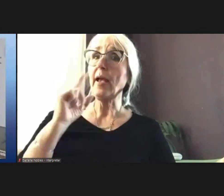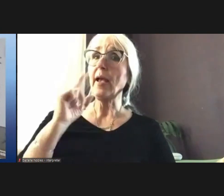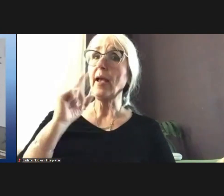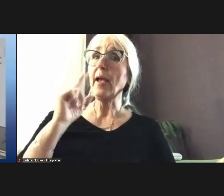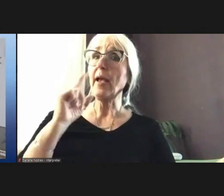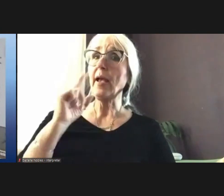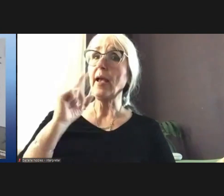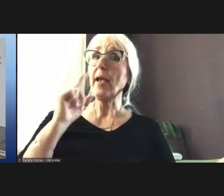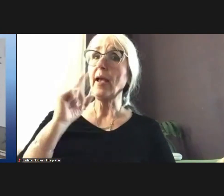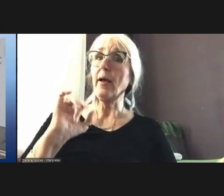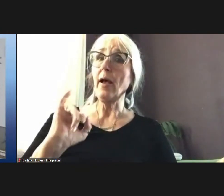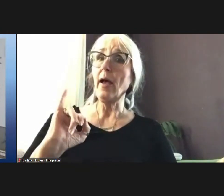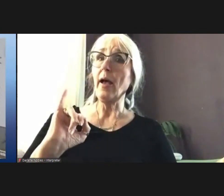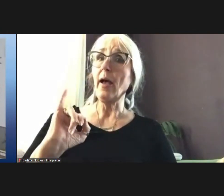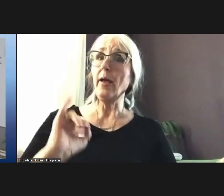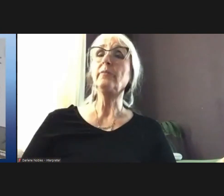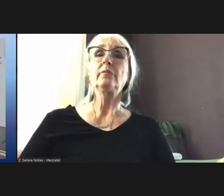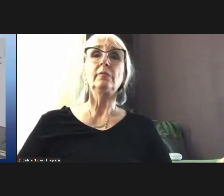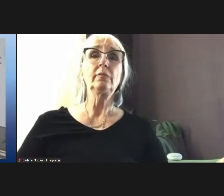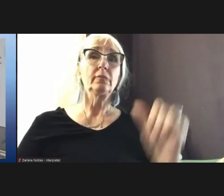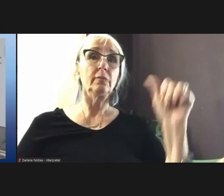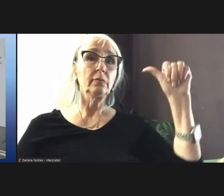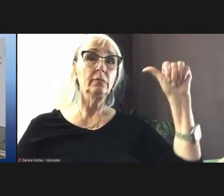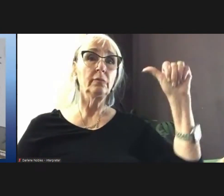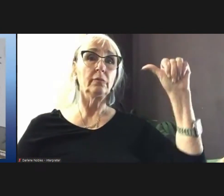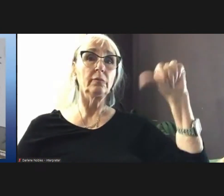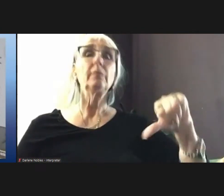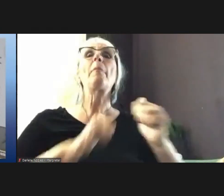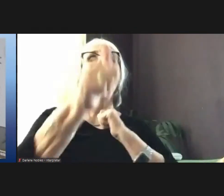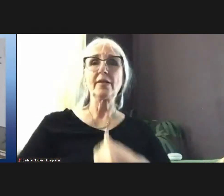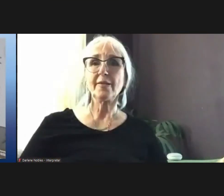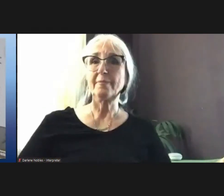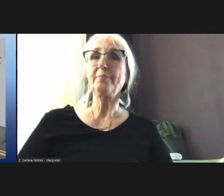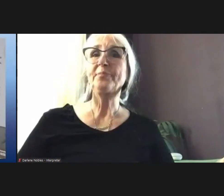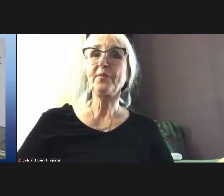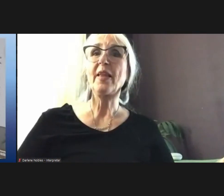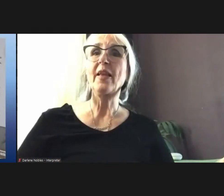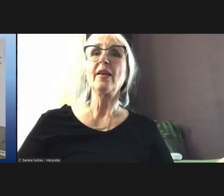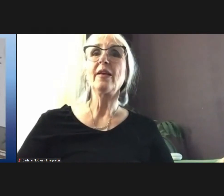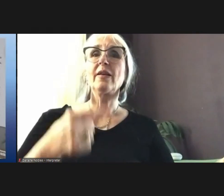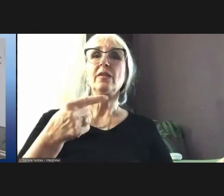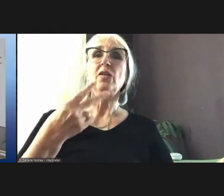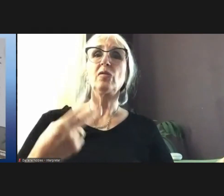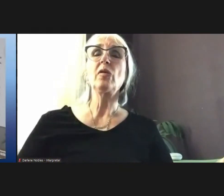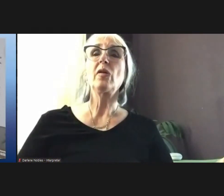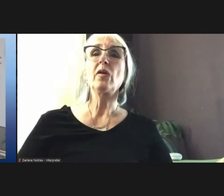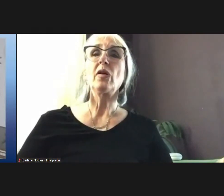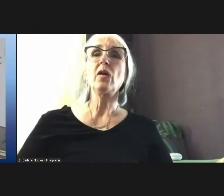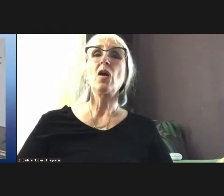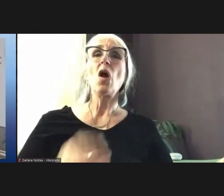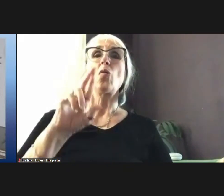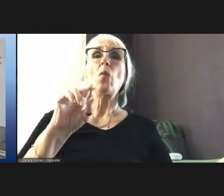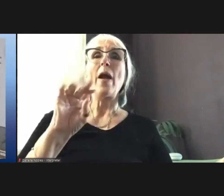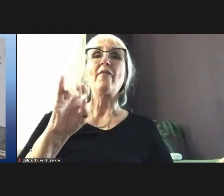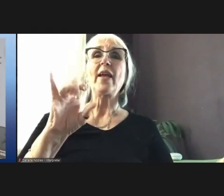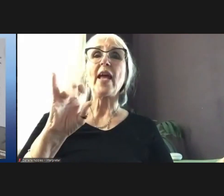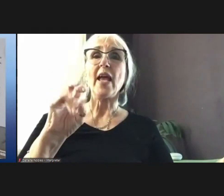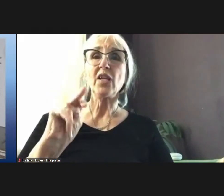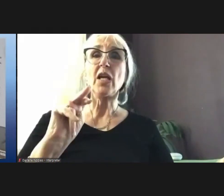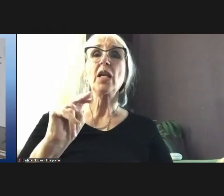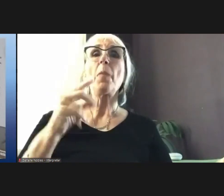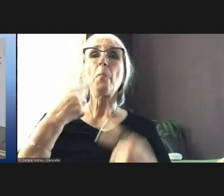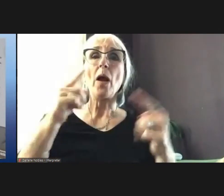Opposed? Pass. Under D2 is a ratification of proclamation honoring and